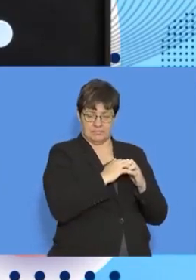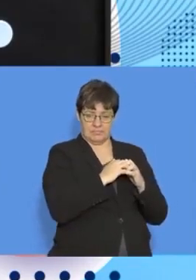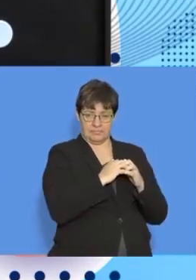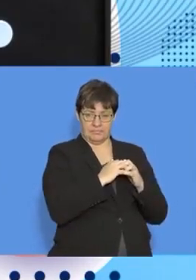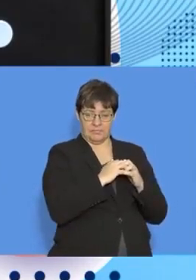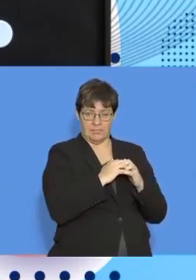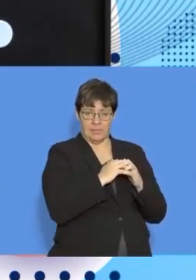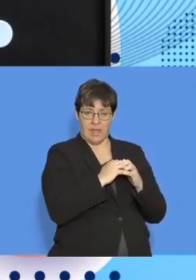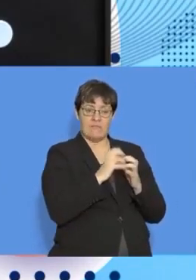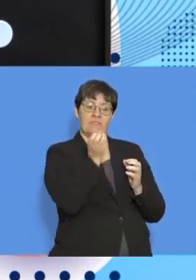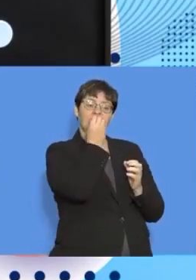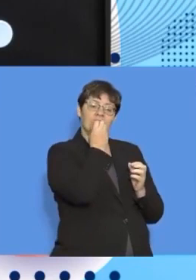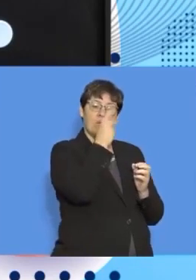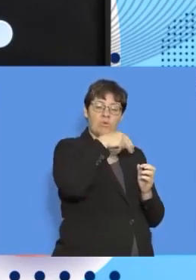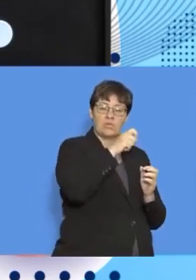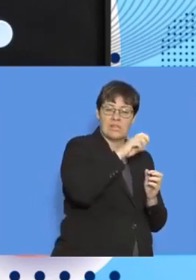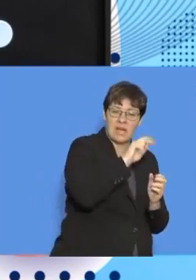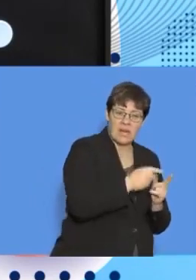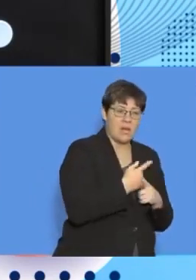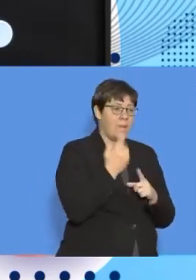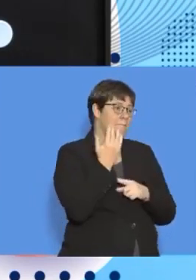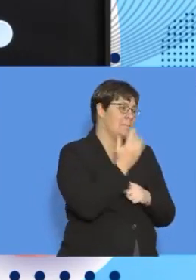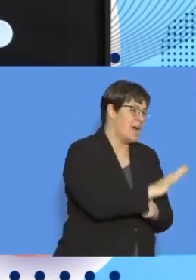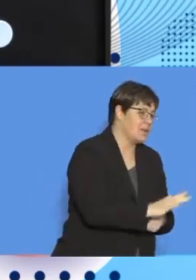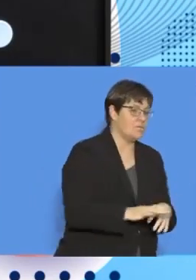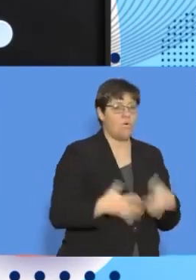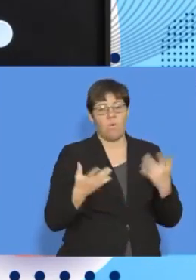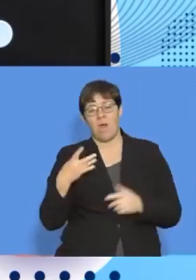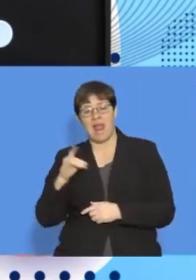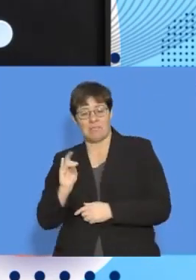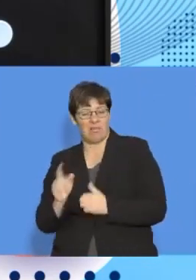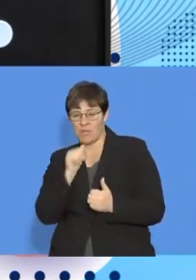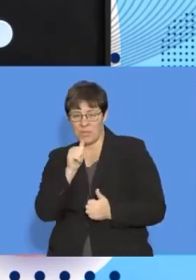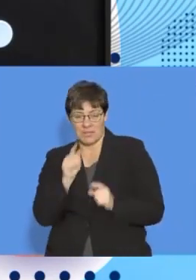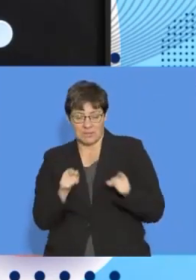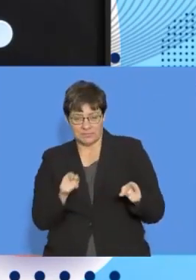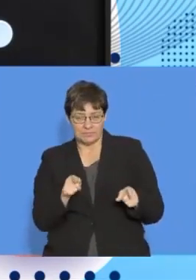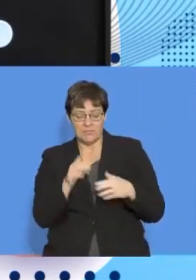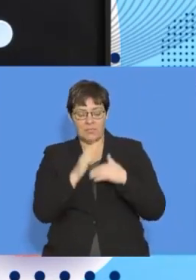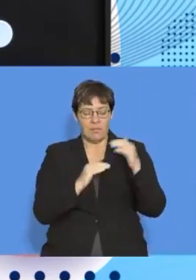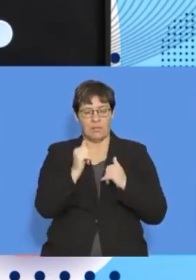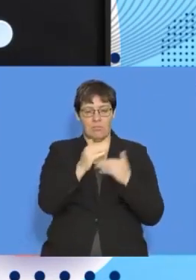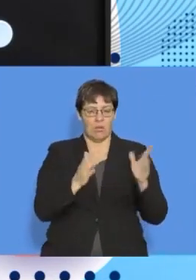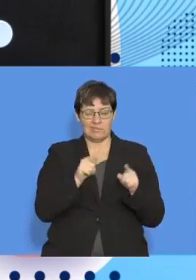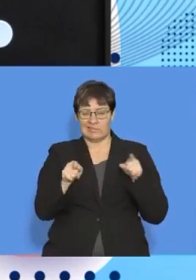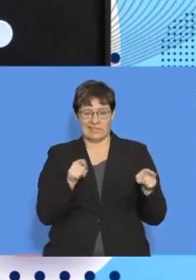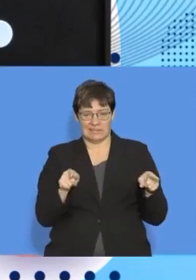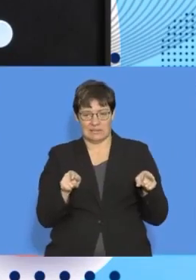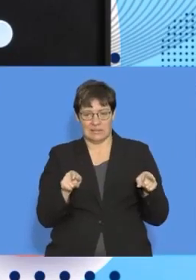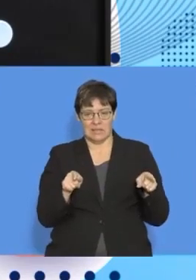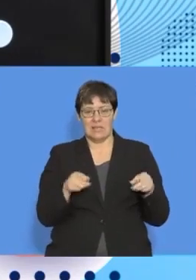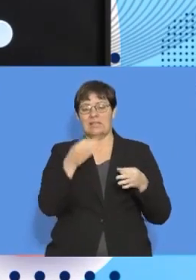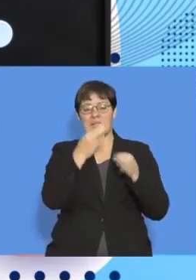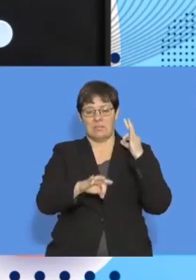you consume a protein, whether it's a plant protein or an animal protein, the building blocks of both of these are